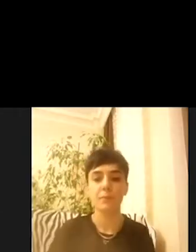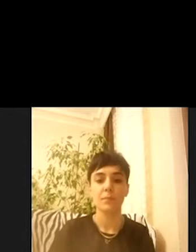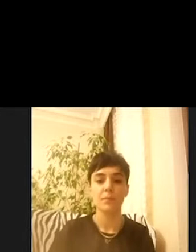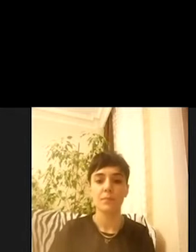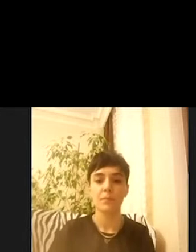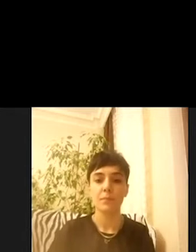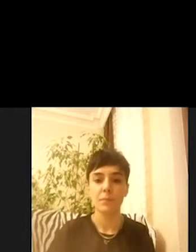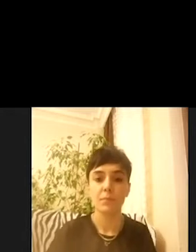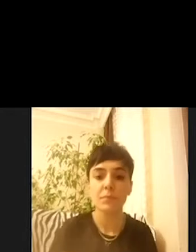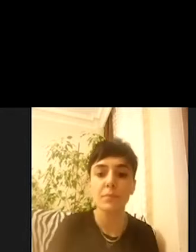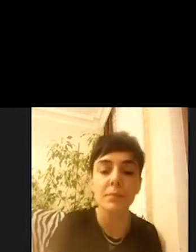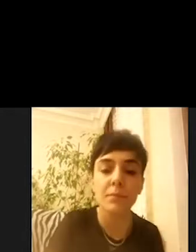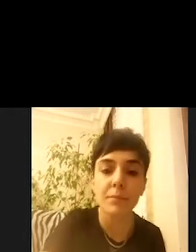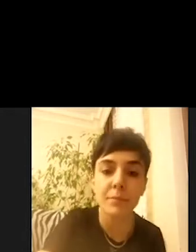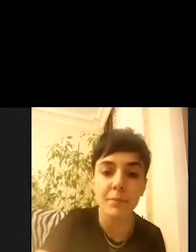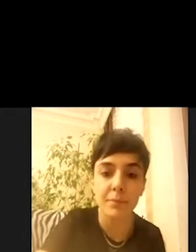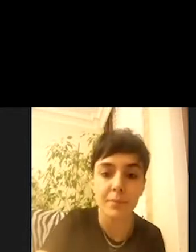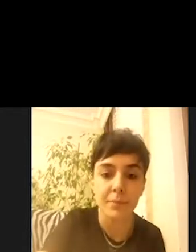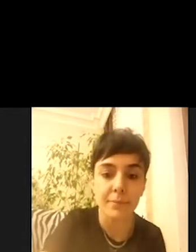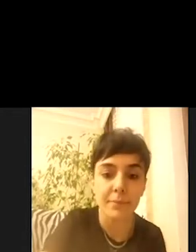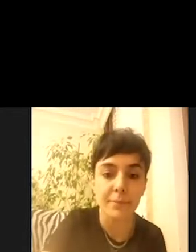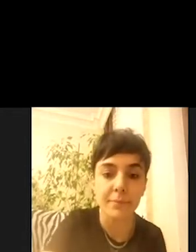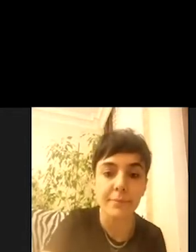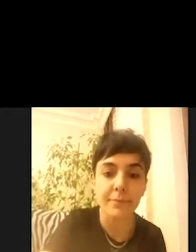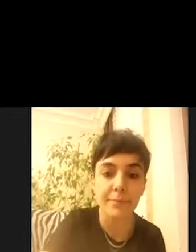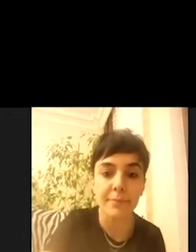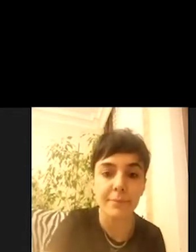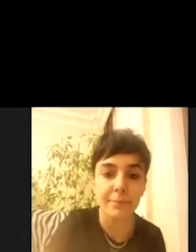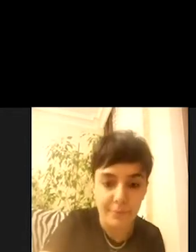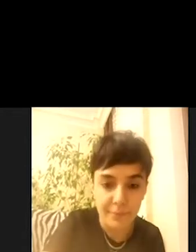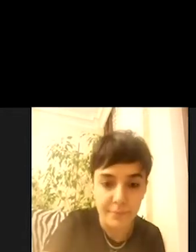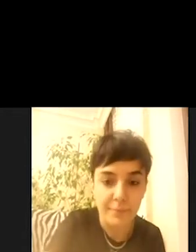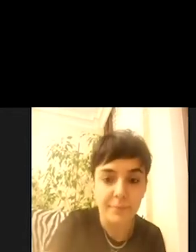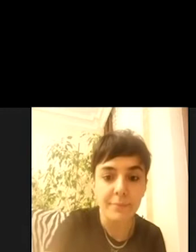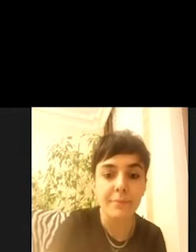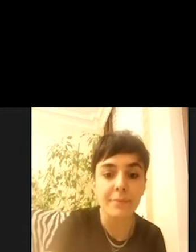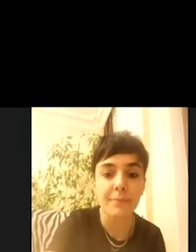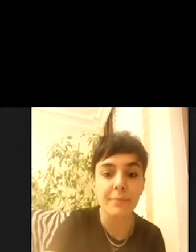𝘗𝘳𝘪𝘥𝘦 to say a little bit about their work. Thank you, 𝘗𝘪.